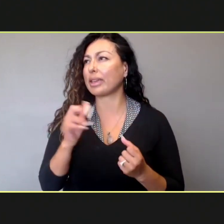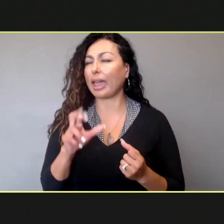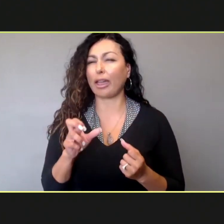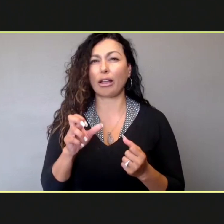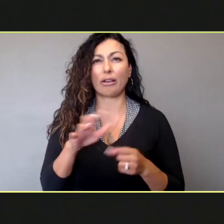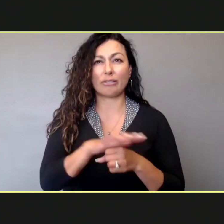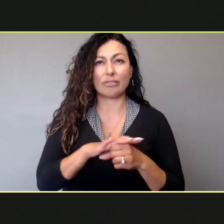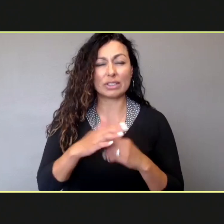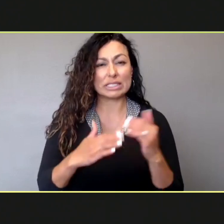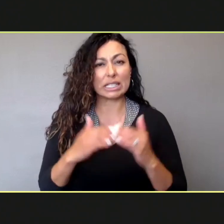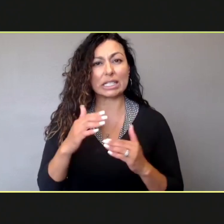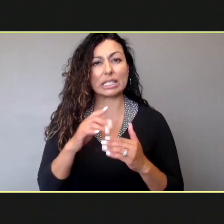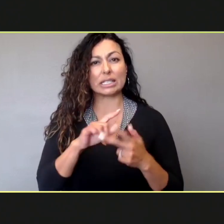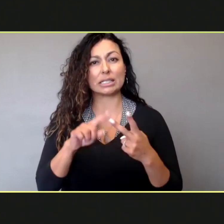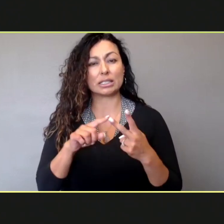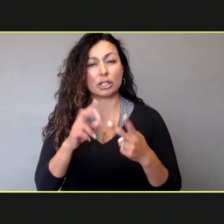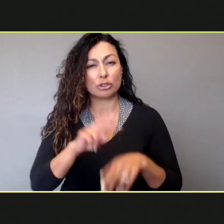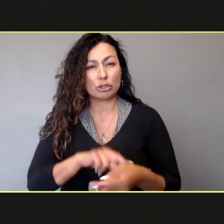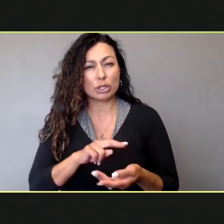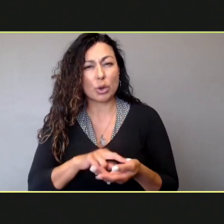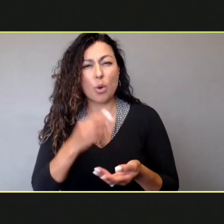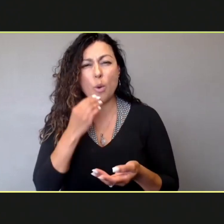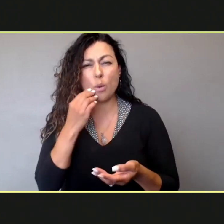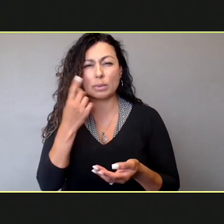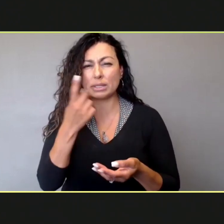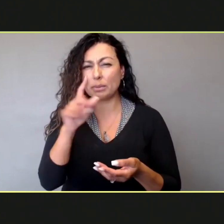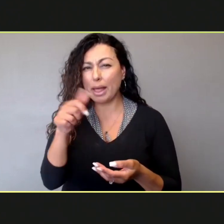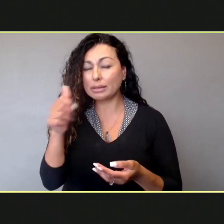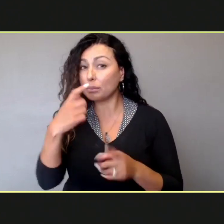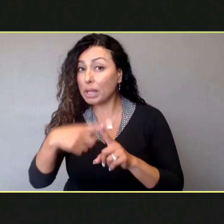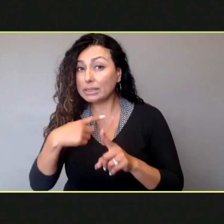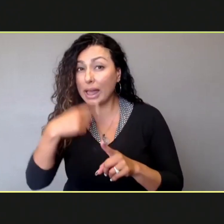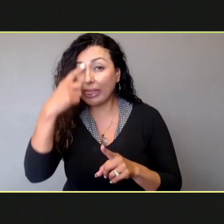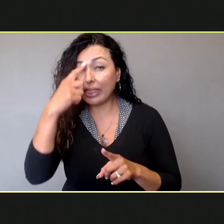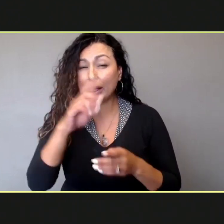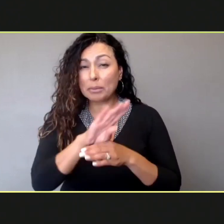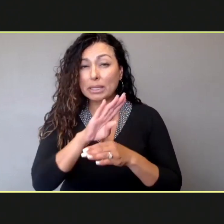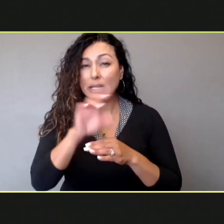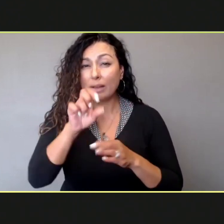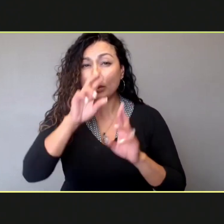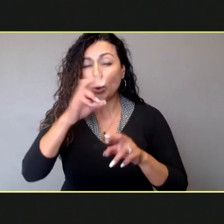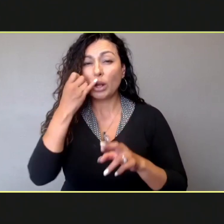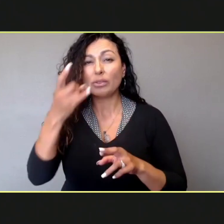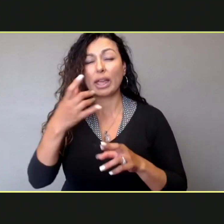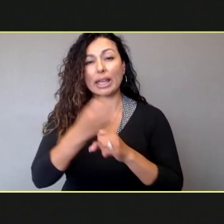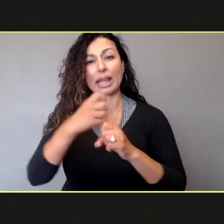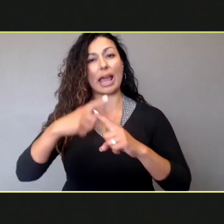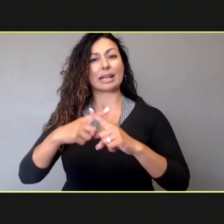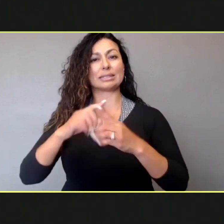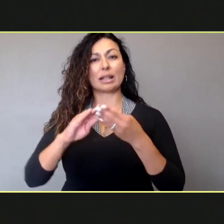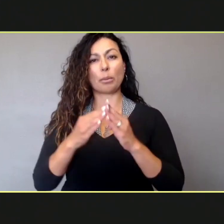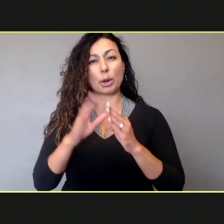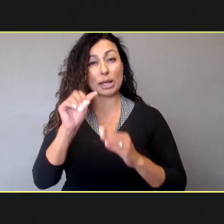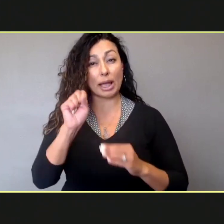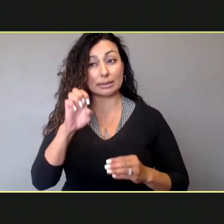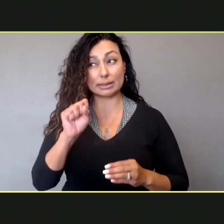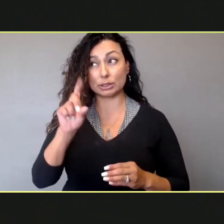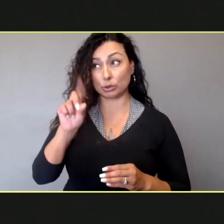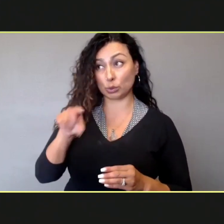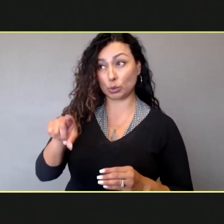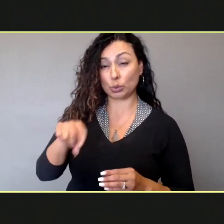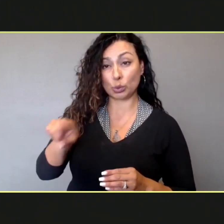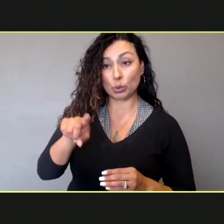and nursing homes. And I think there might be some other things like businesses have to report if they get an X certain amount of cases. But do you plan